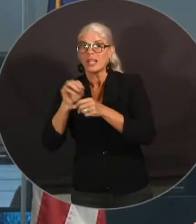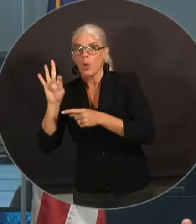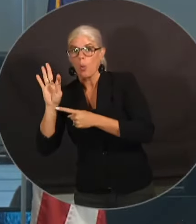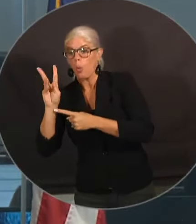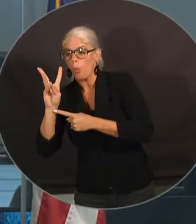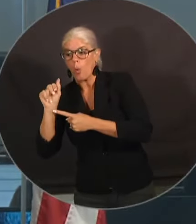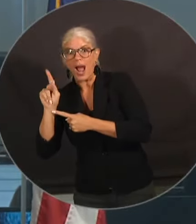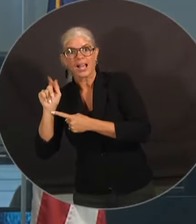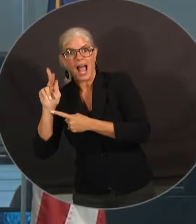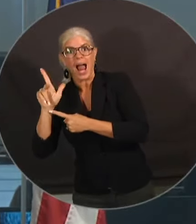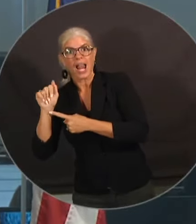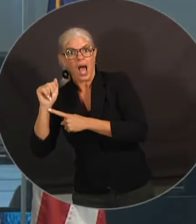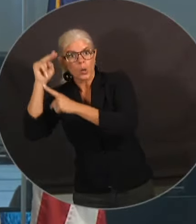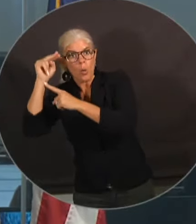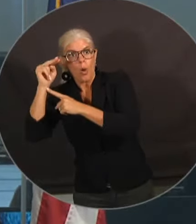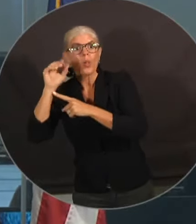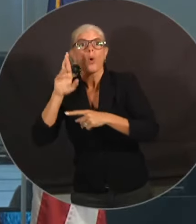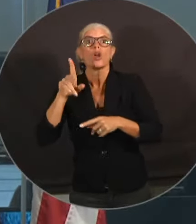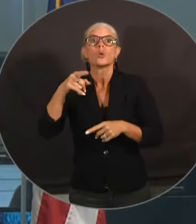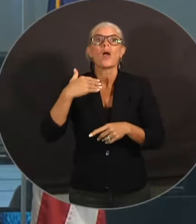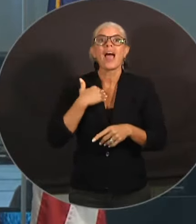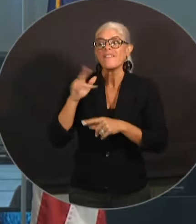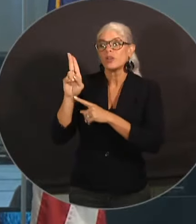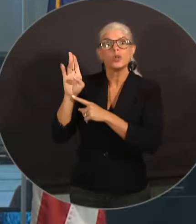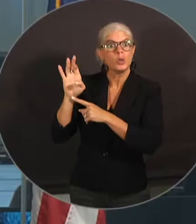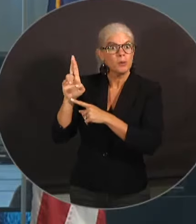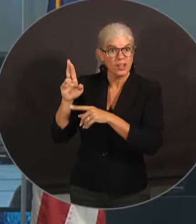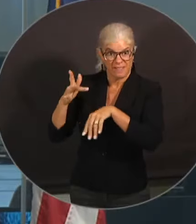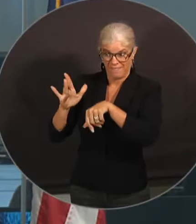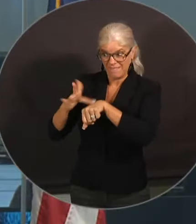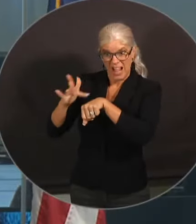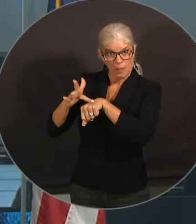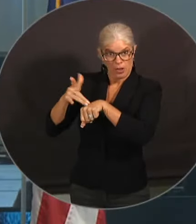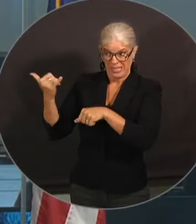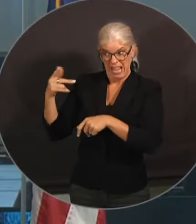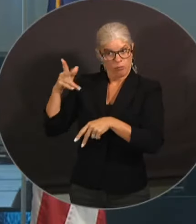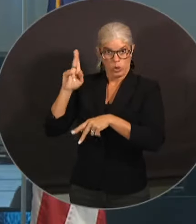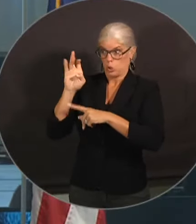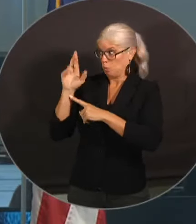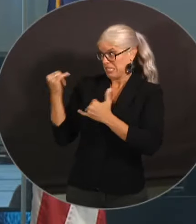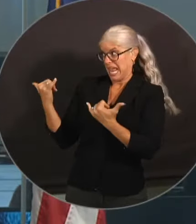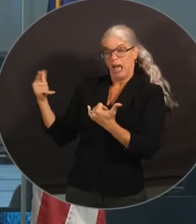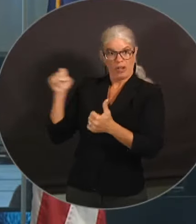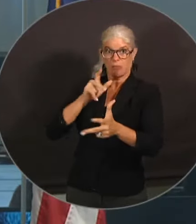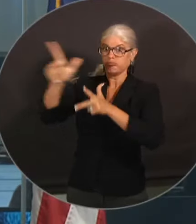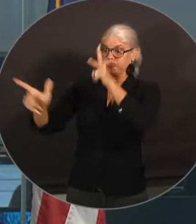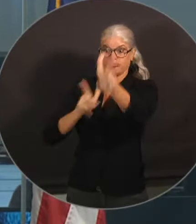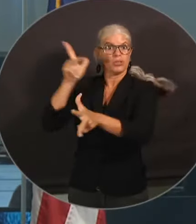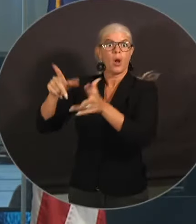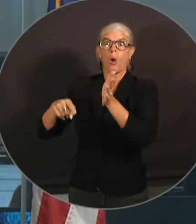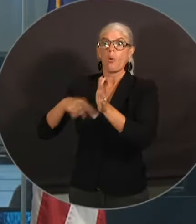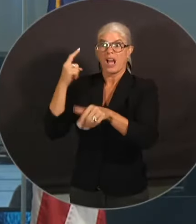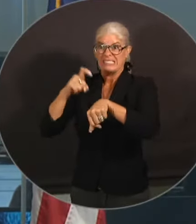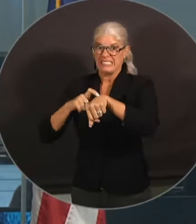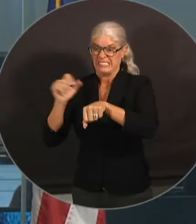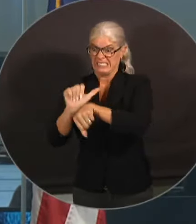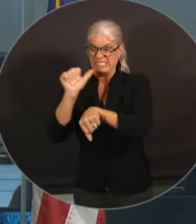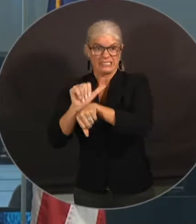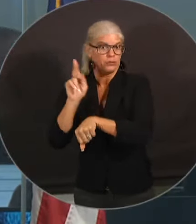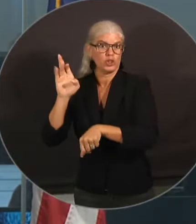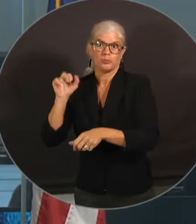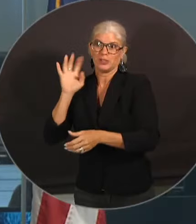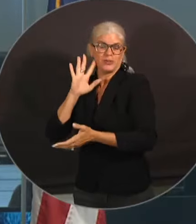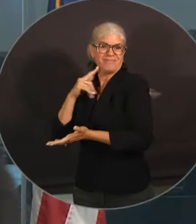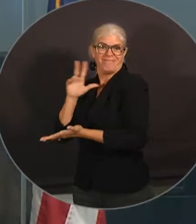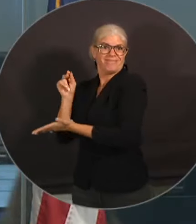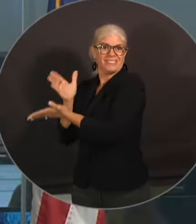Florida, and there's Ubers available, you still have time right now to be able to take advantage of that. Lastly, as we've learned